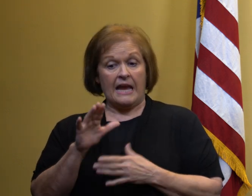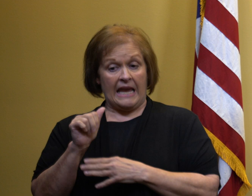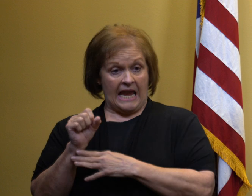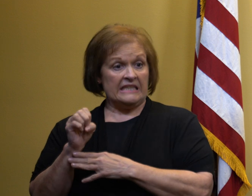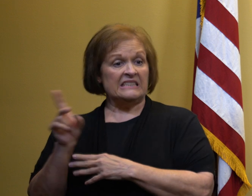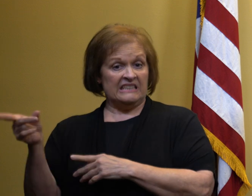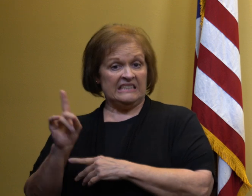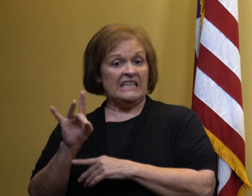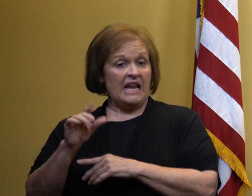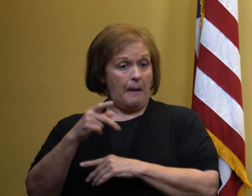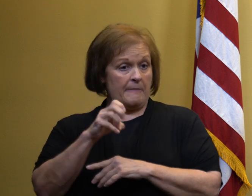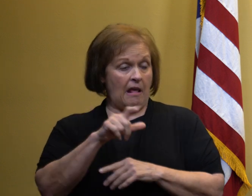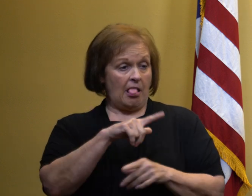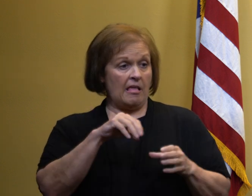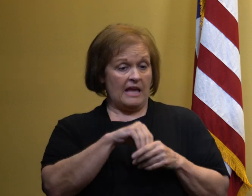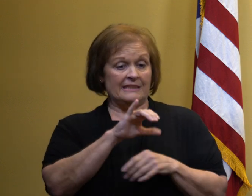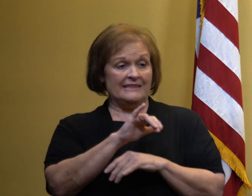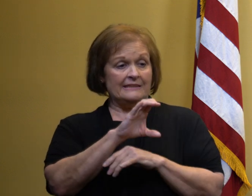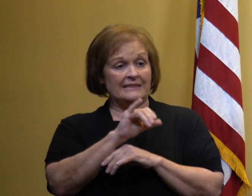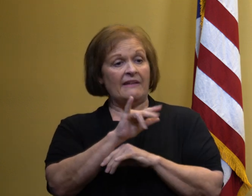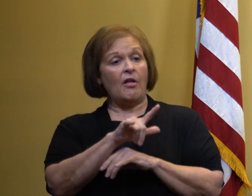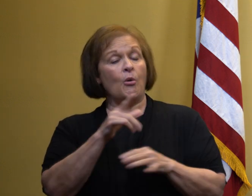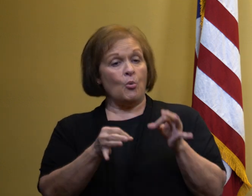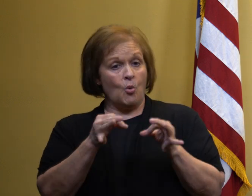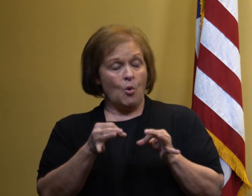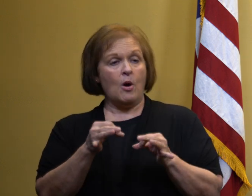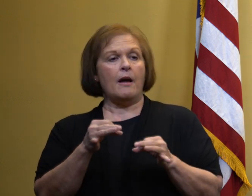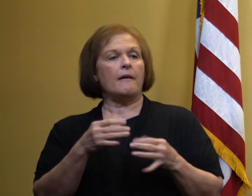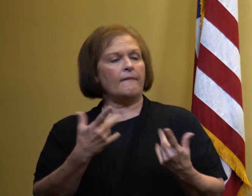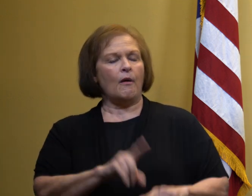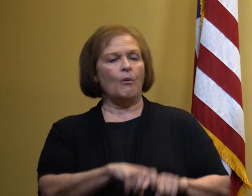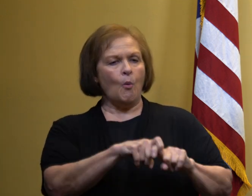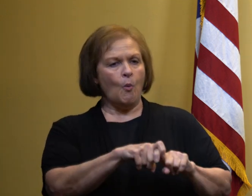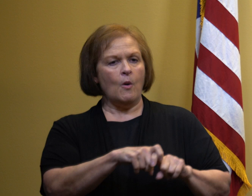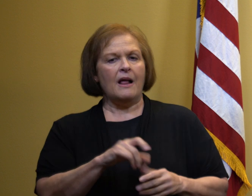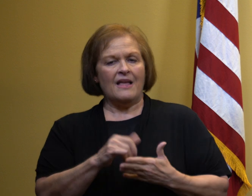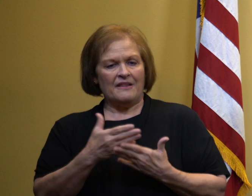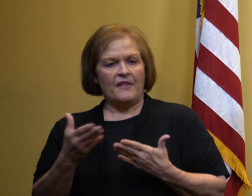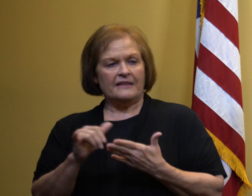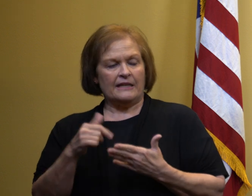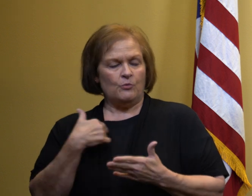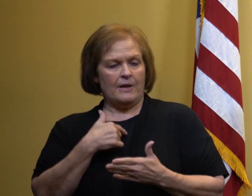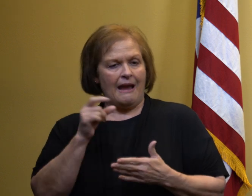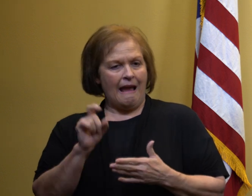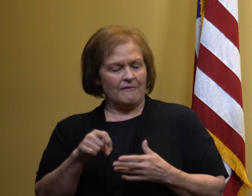appealed to Civil District Court, putting the process on hold. These are just things that we have to factor in